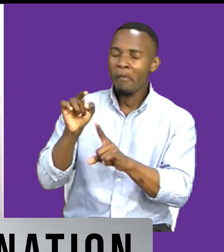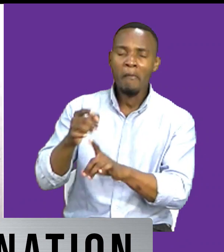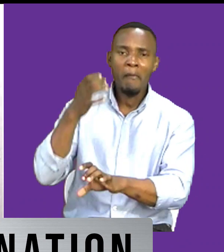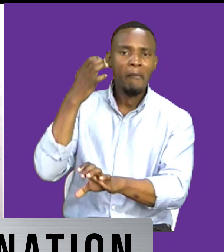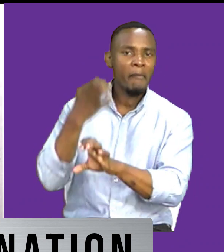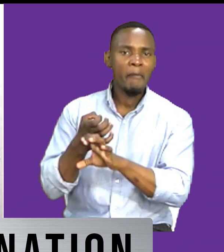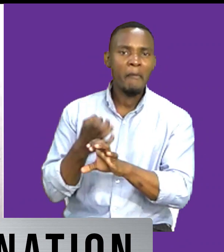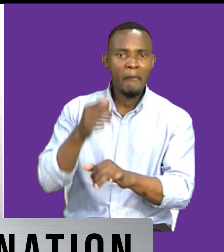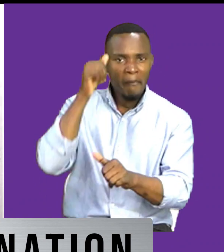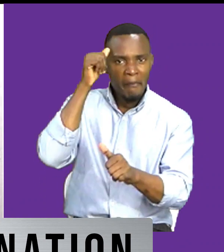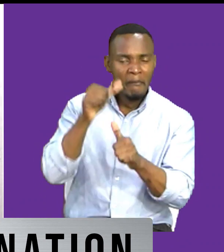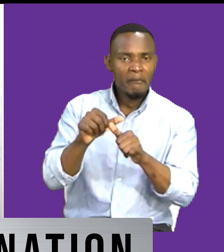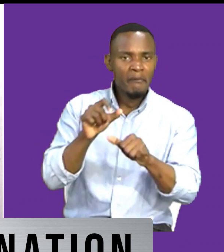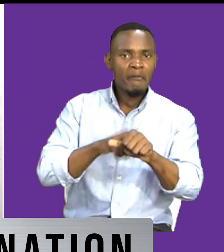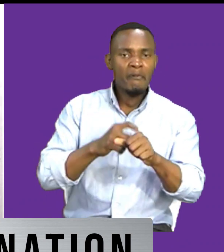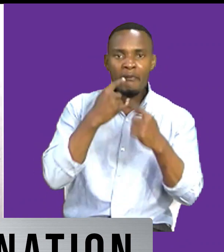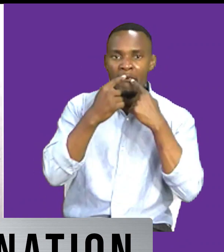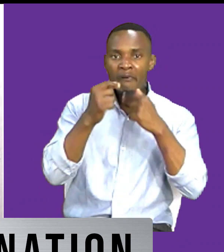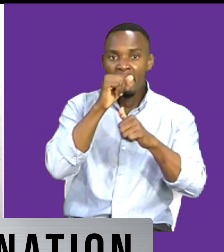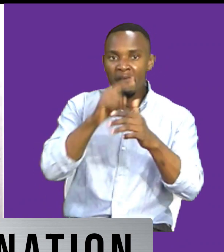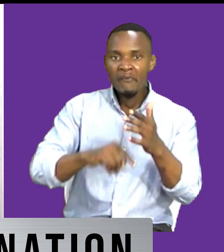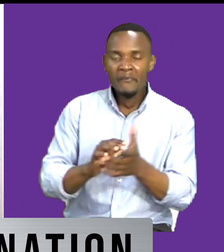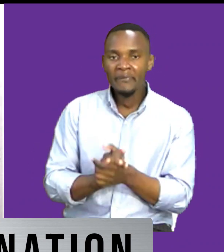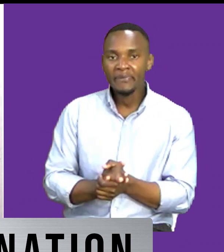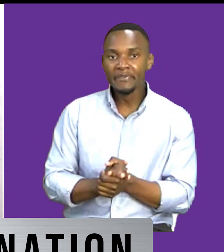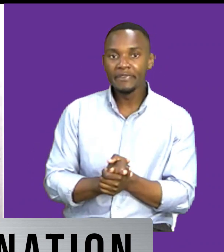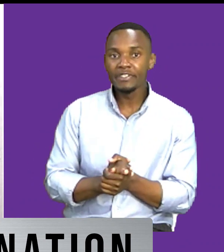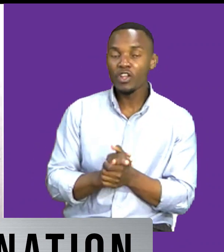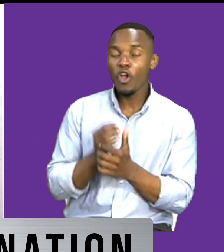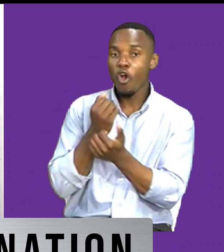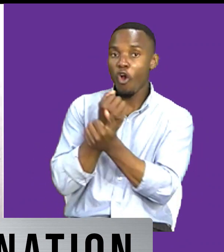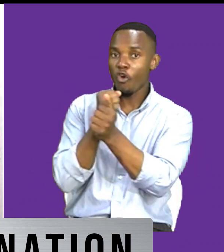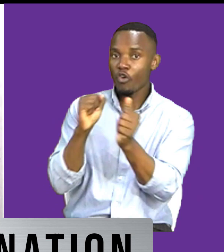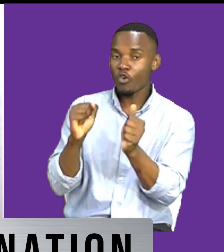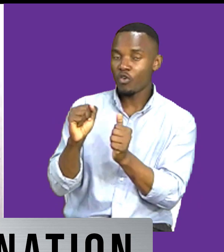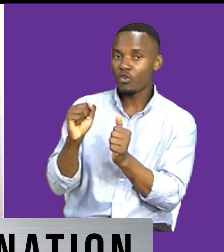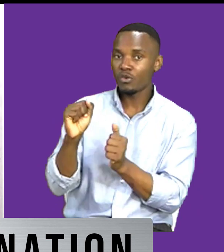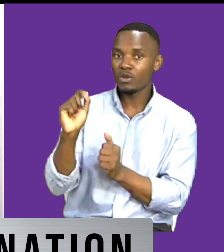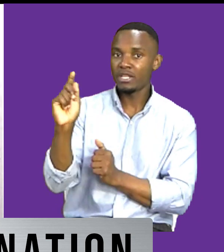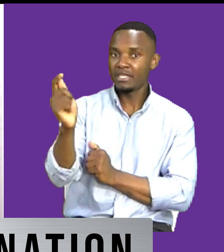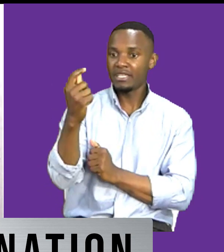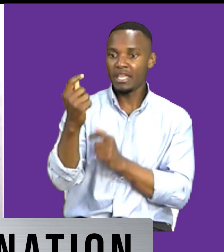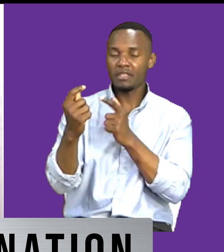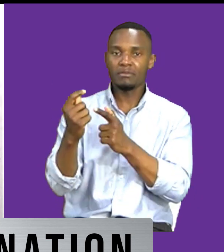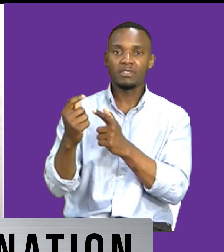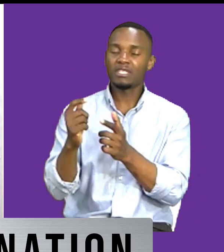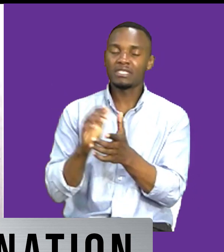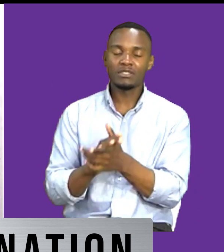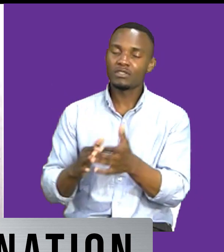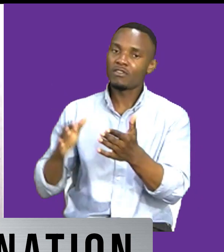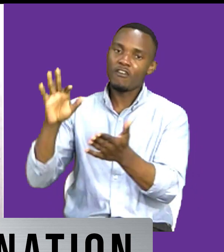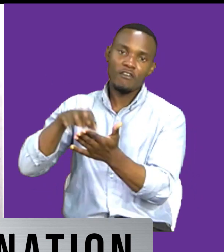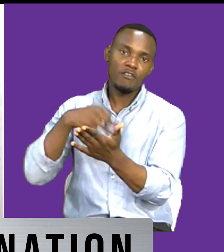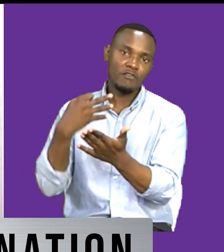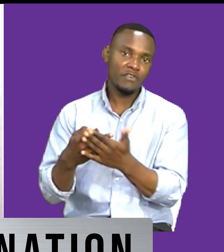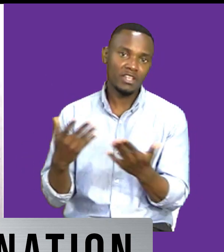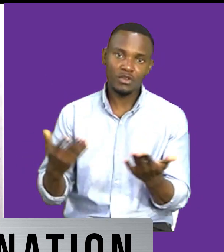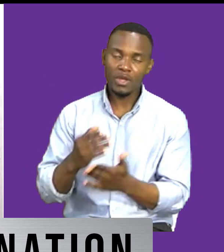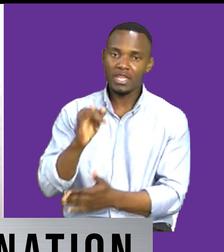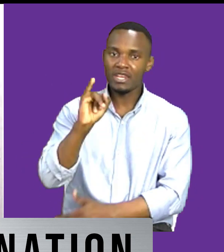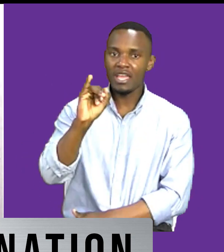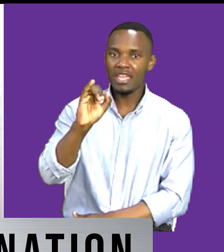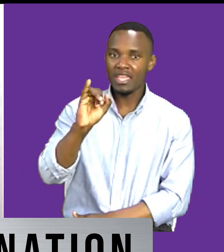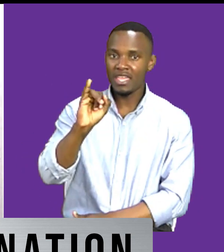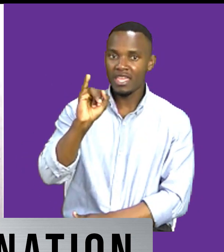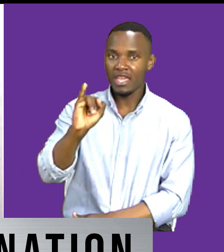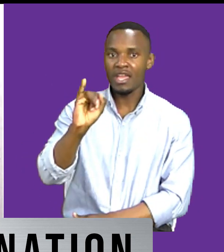when you're talking about the problem, it was Okoa Kenya that did not go through IBC because somebody just